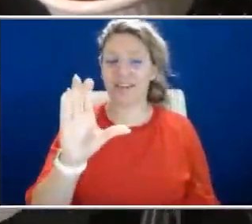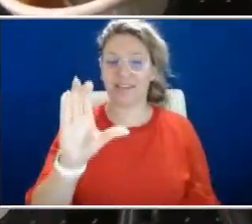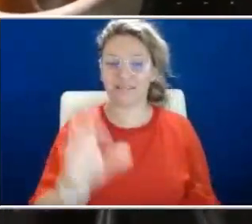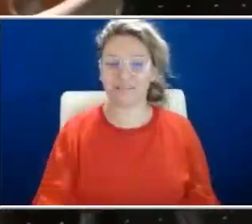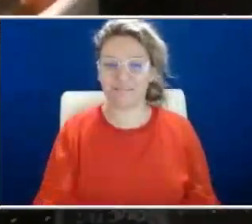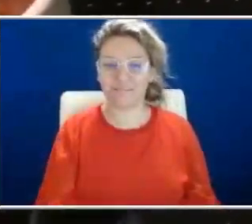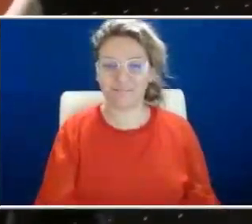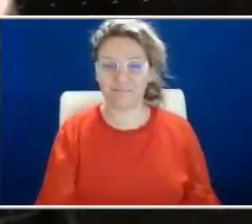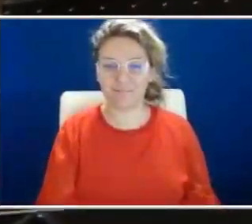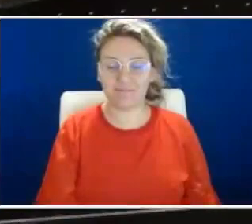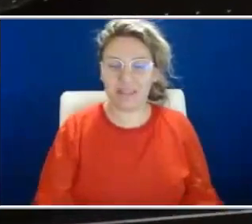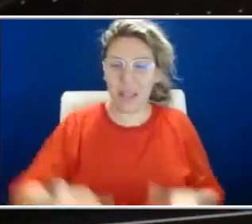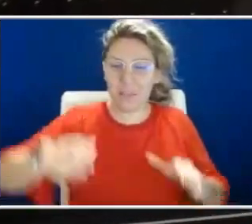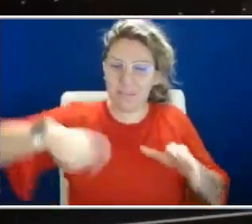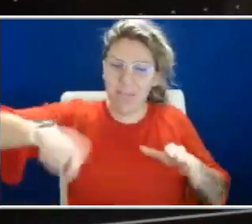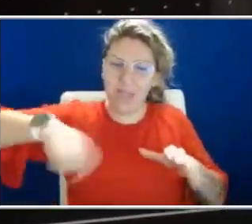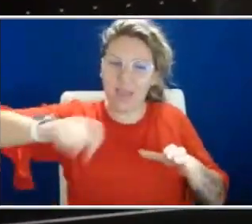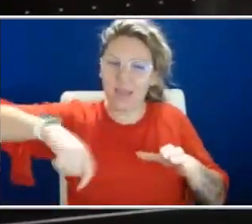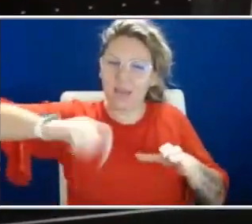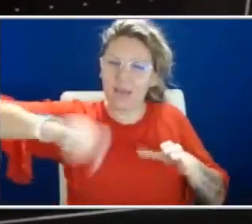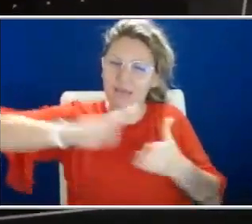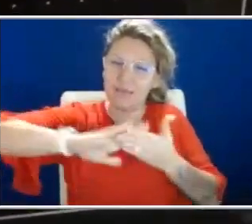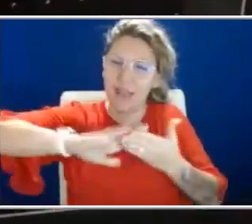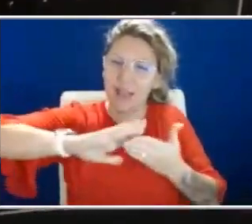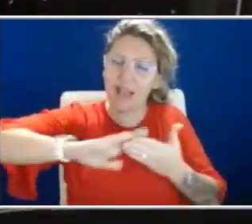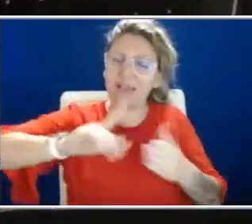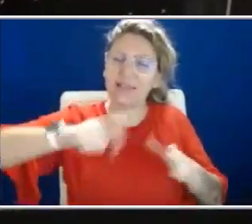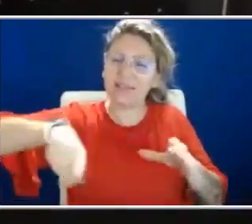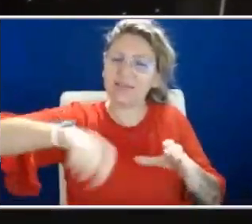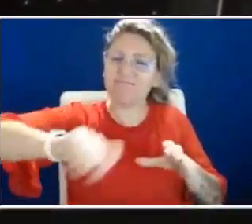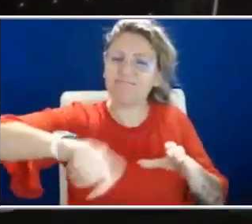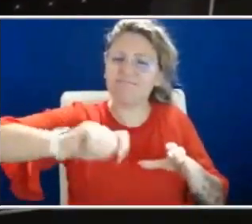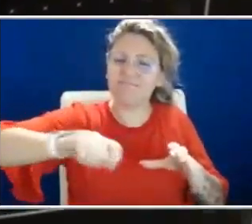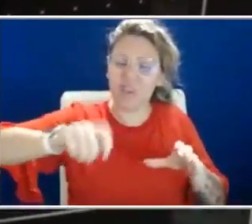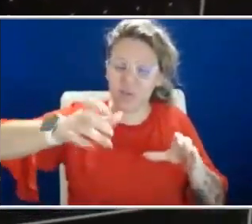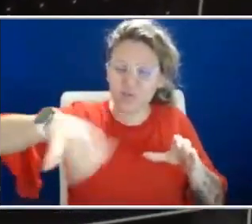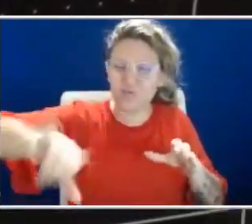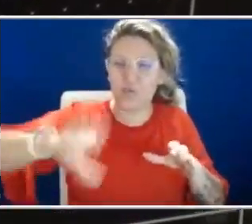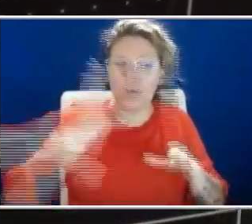And mix that up real nice to get a nice little syrup here to drizzle on top.